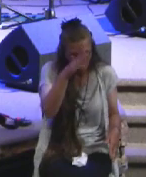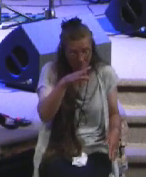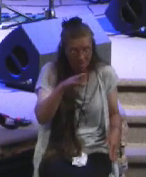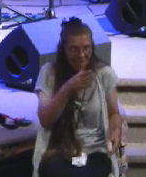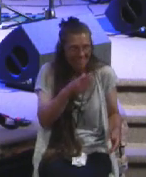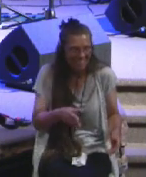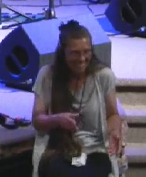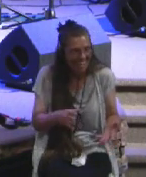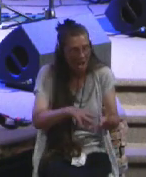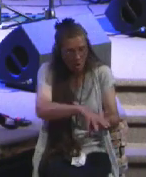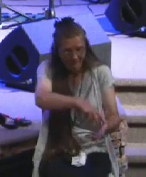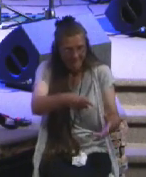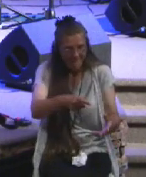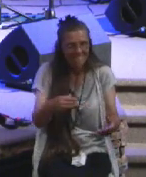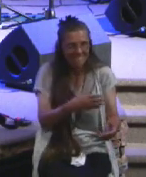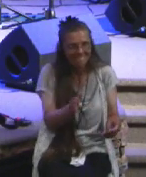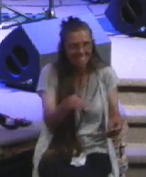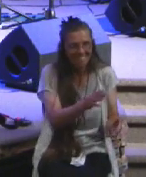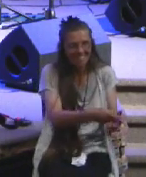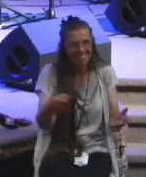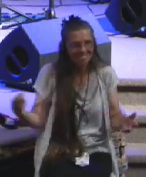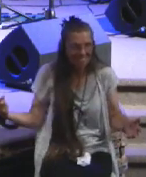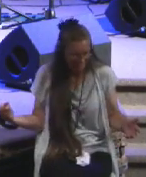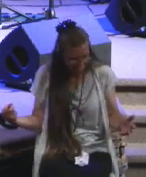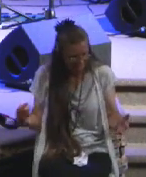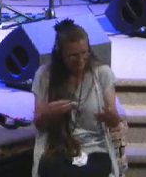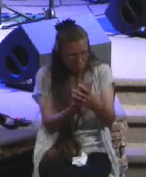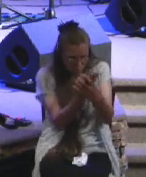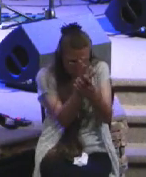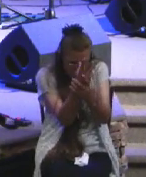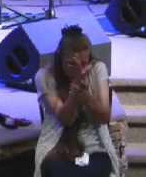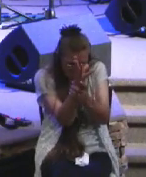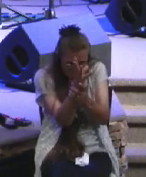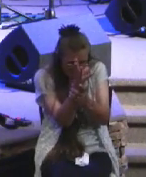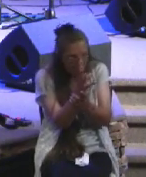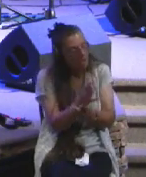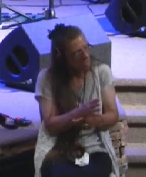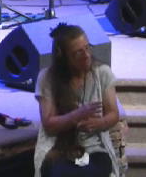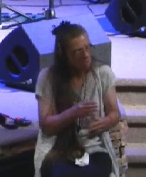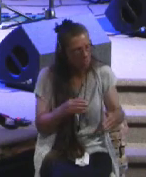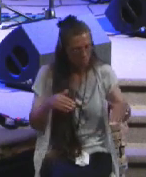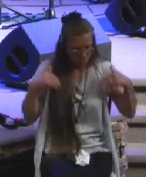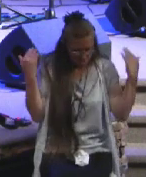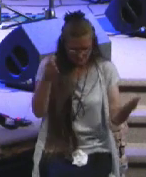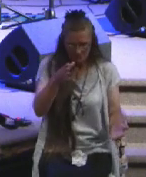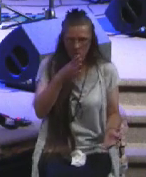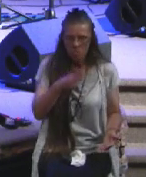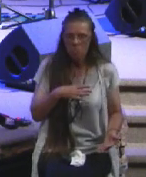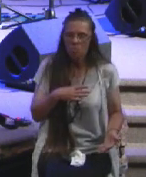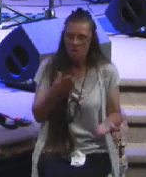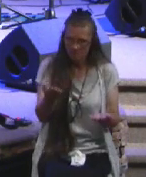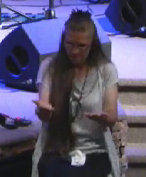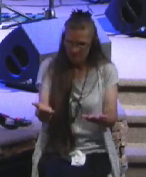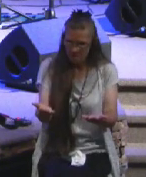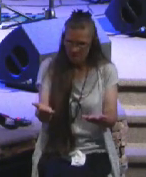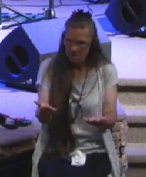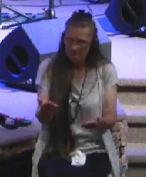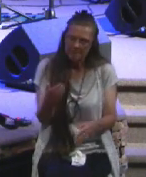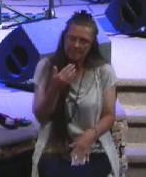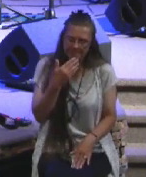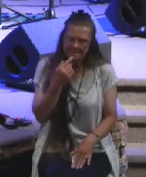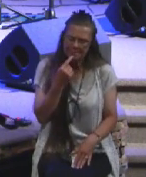the briars and the bushes. And lo and behold, there was a young lady there who was, well, let's just